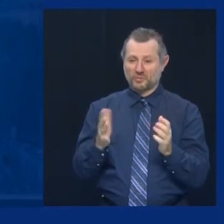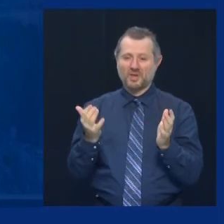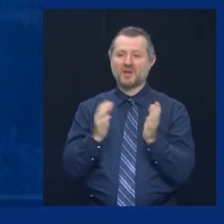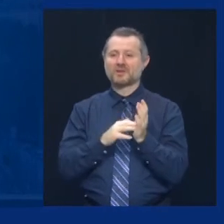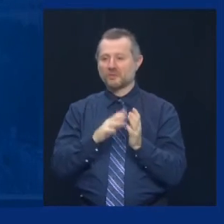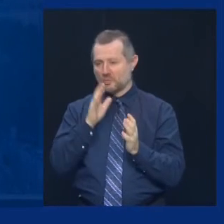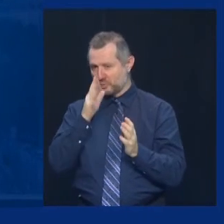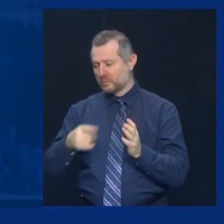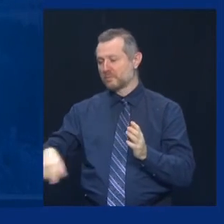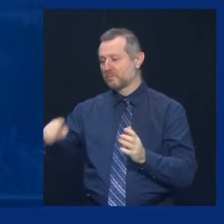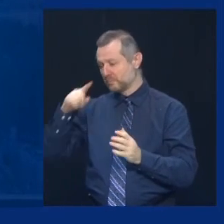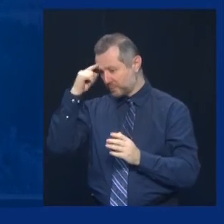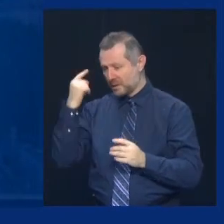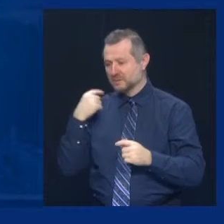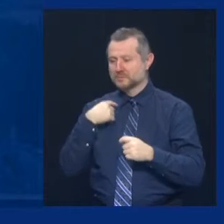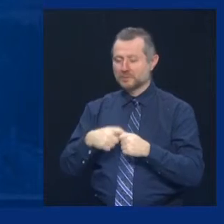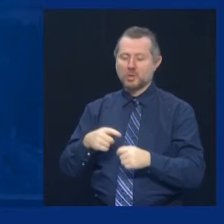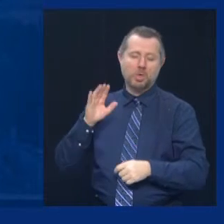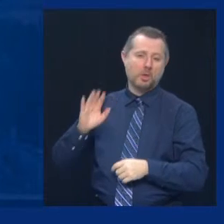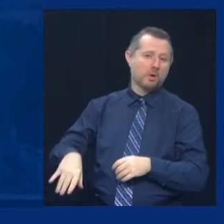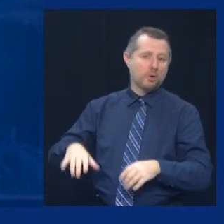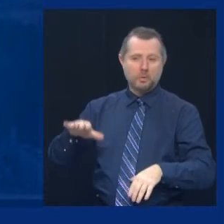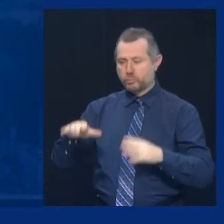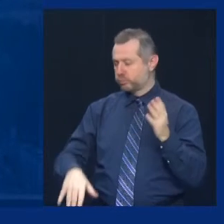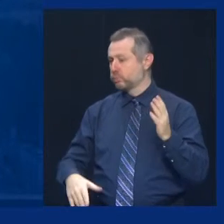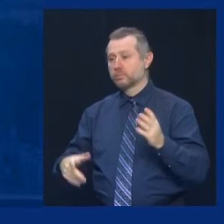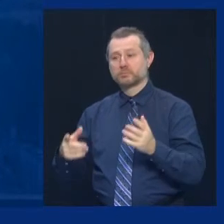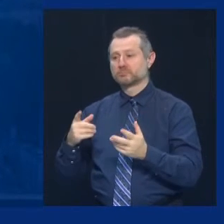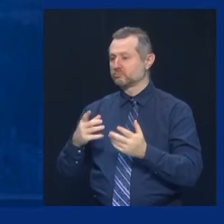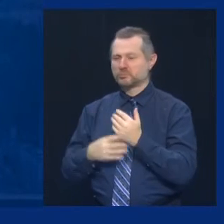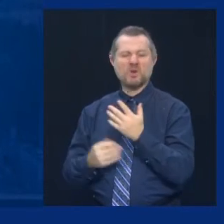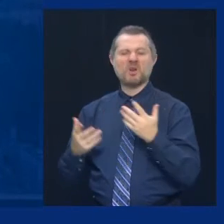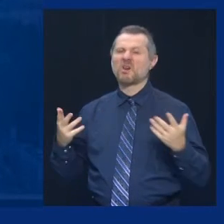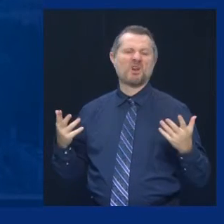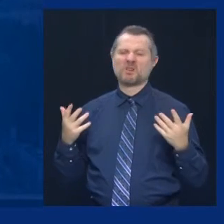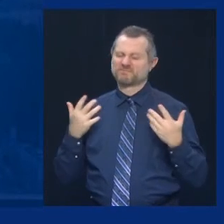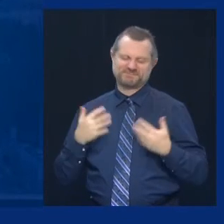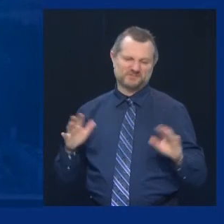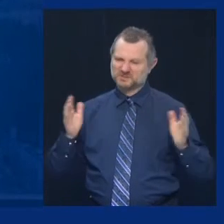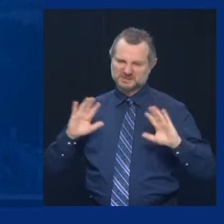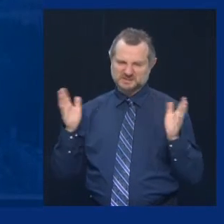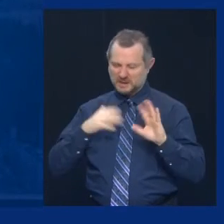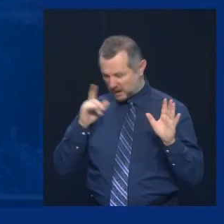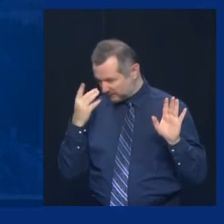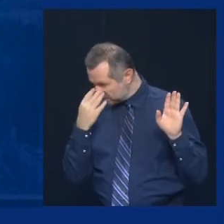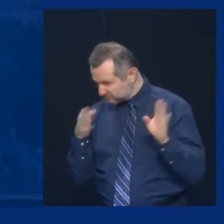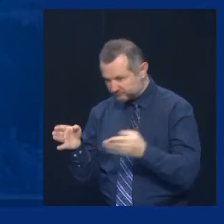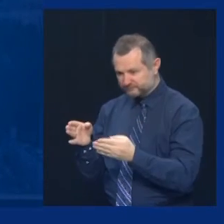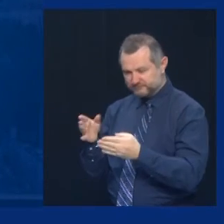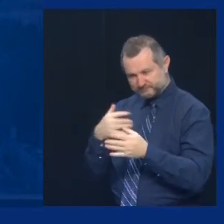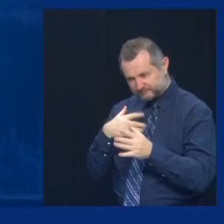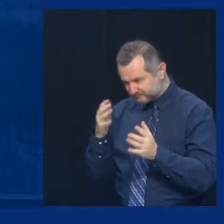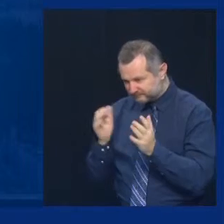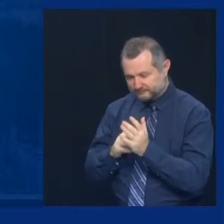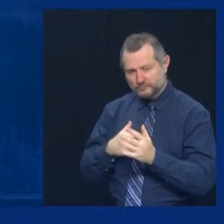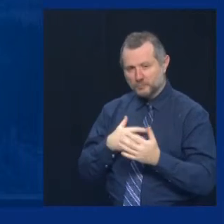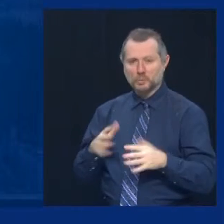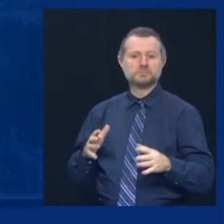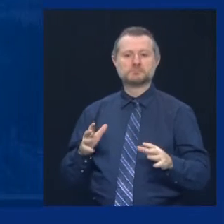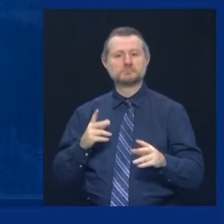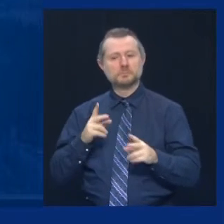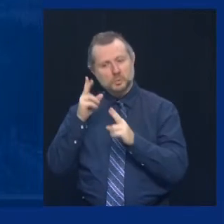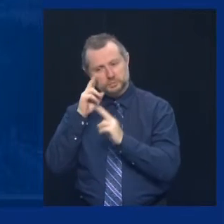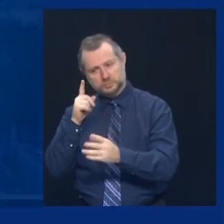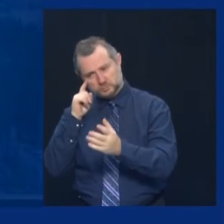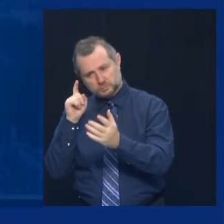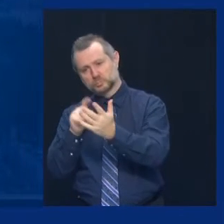left behind. We're doing everything we can to make sure that doesn't happen, and I want this state to be a model for